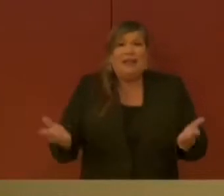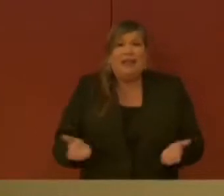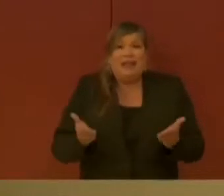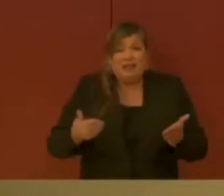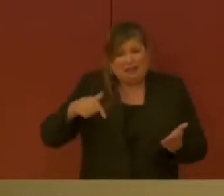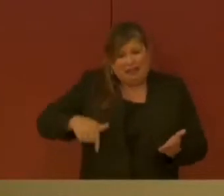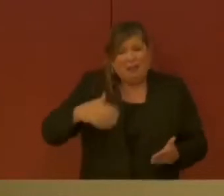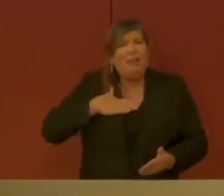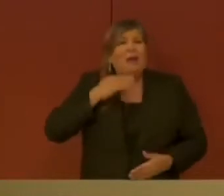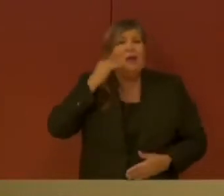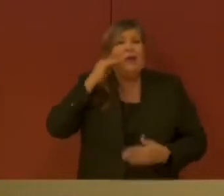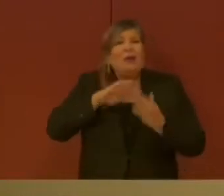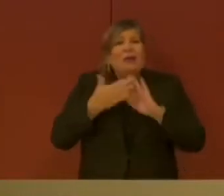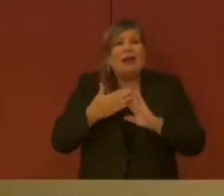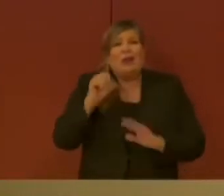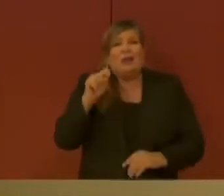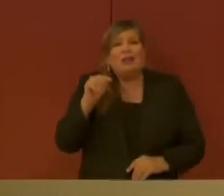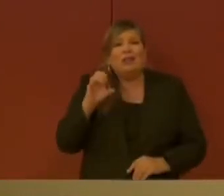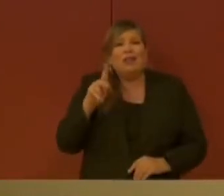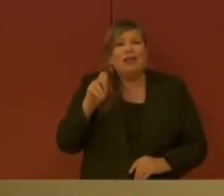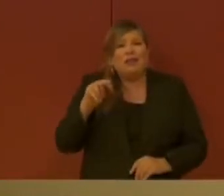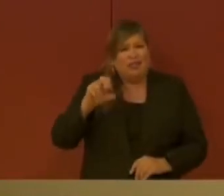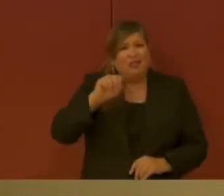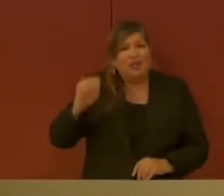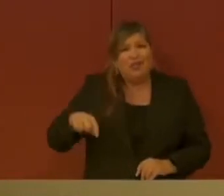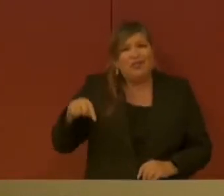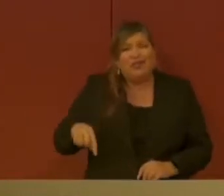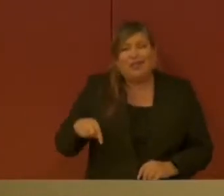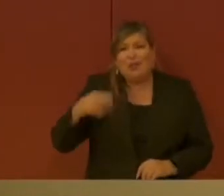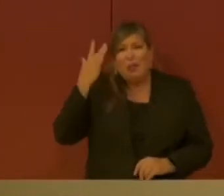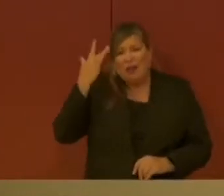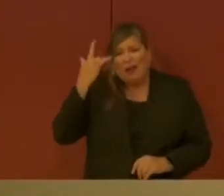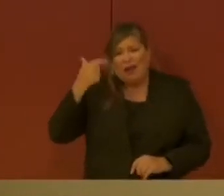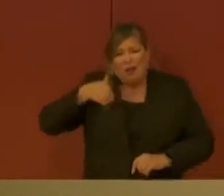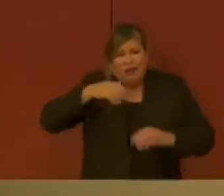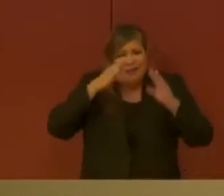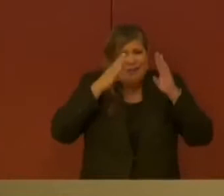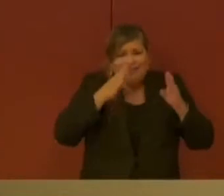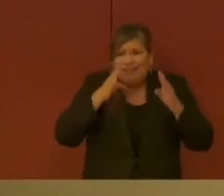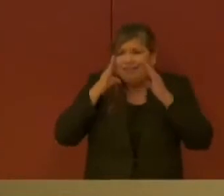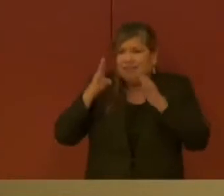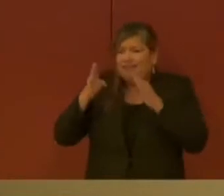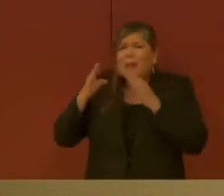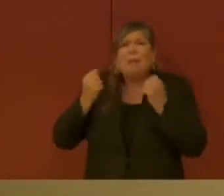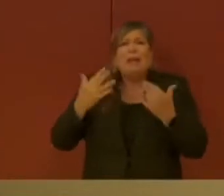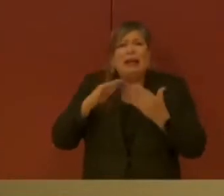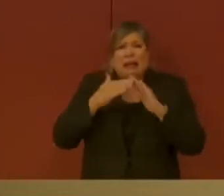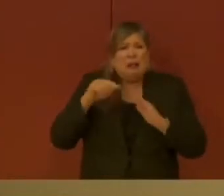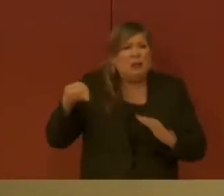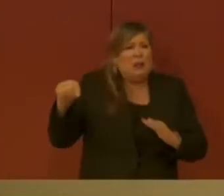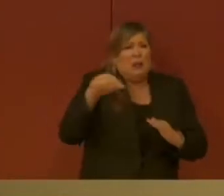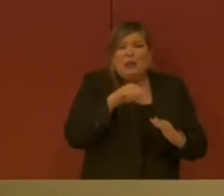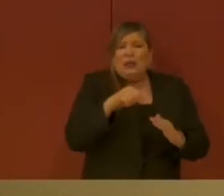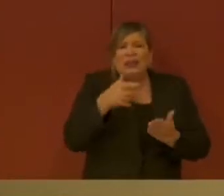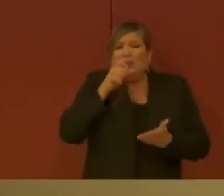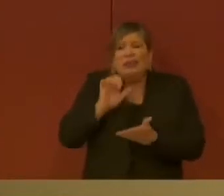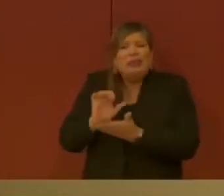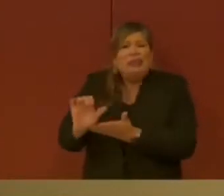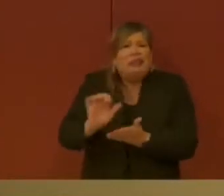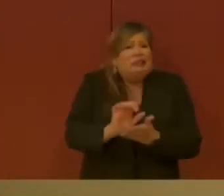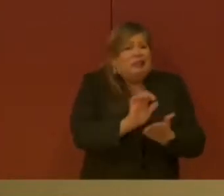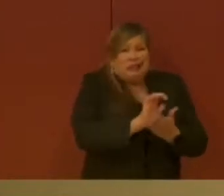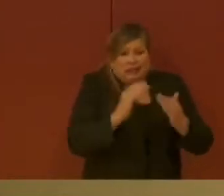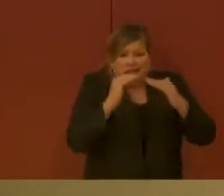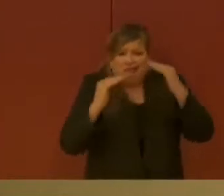Stockton, for bringing the attention to the disadvantaged communities across the state and for making them a majority